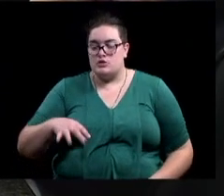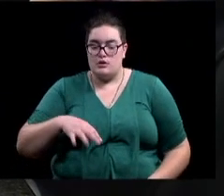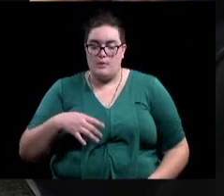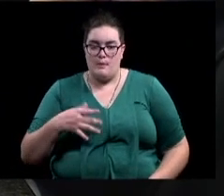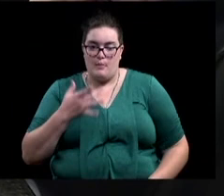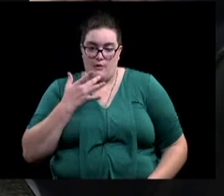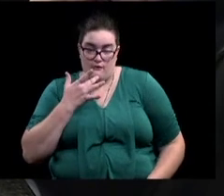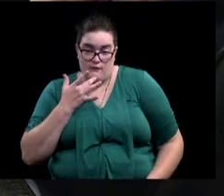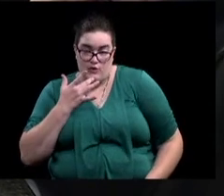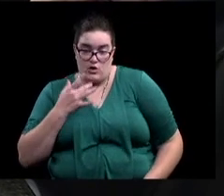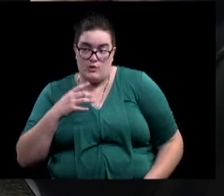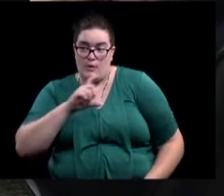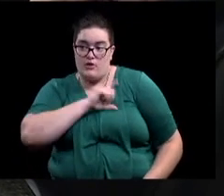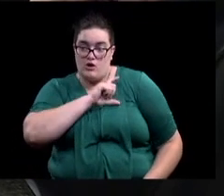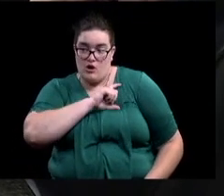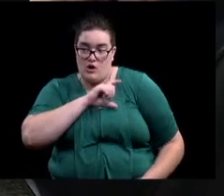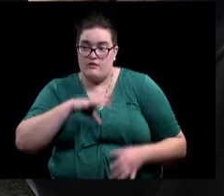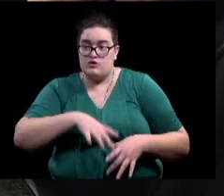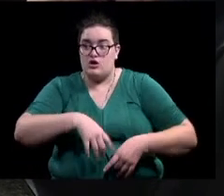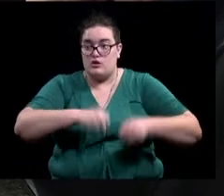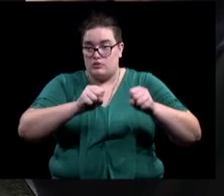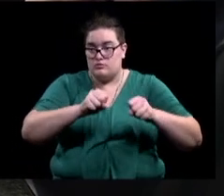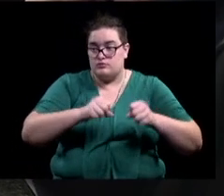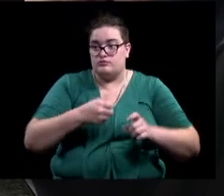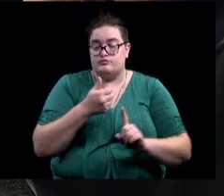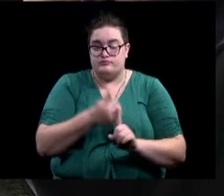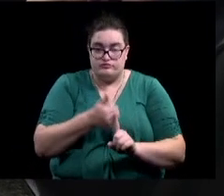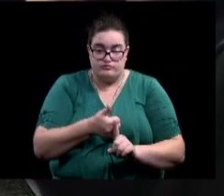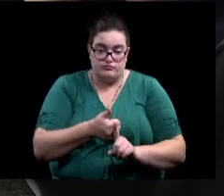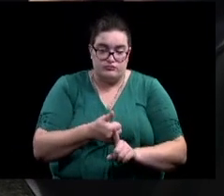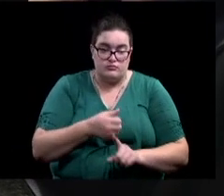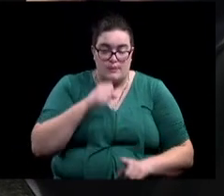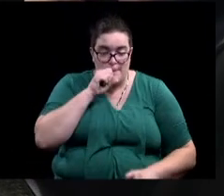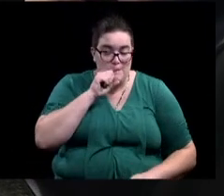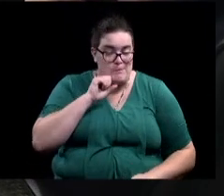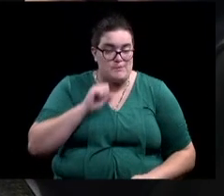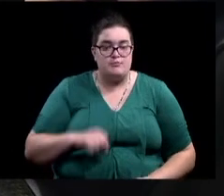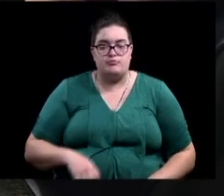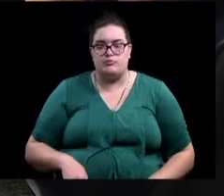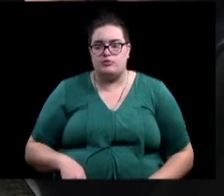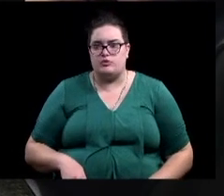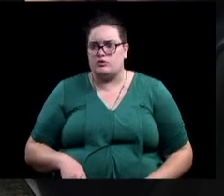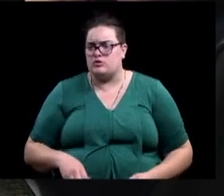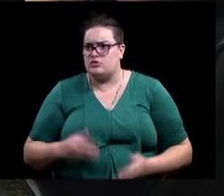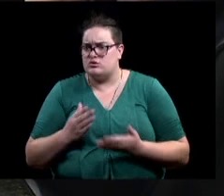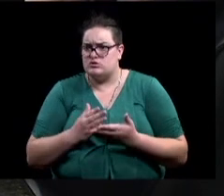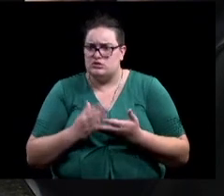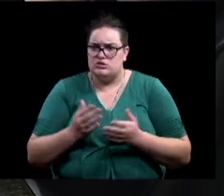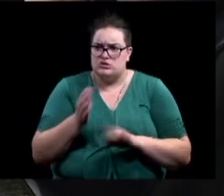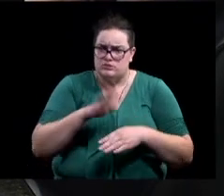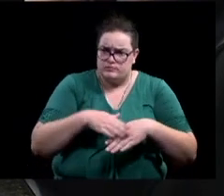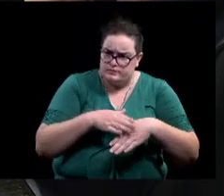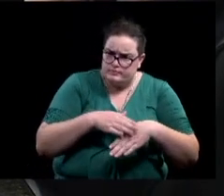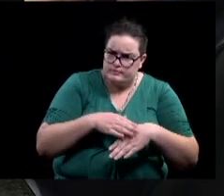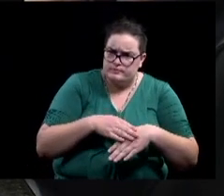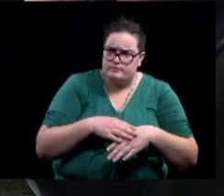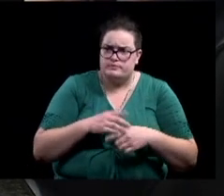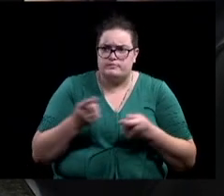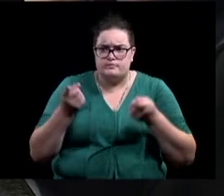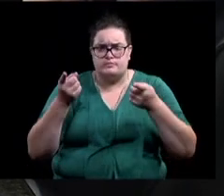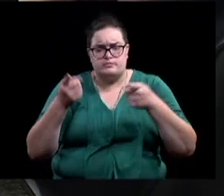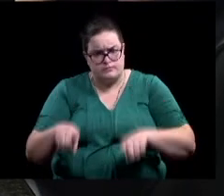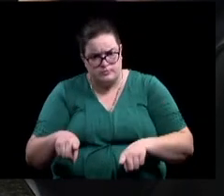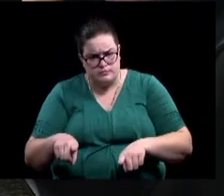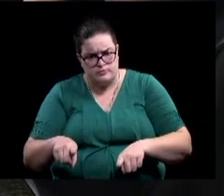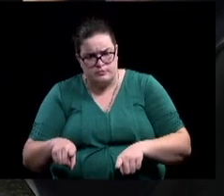warned about, unfortunately, have come to fruition, and we had a deadly use of force that occurred in the